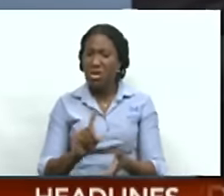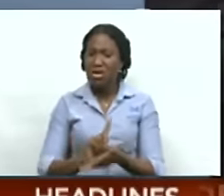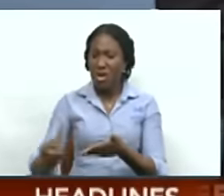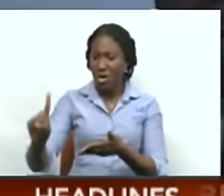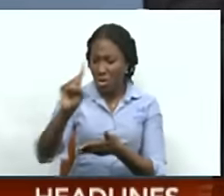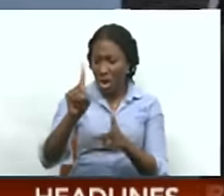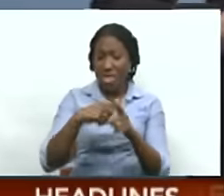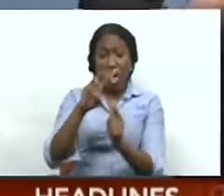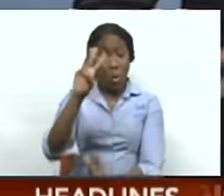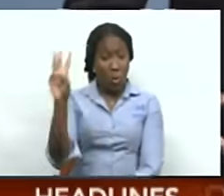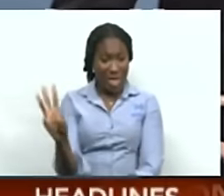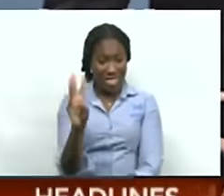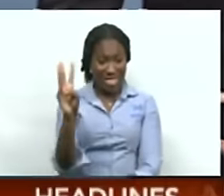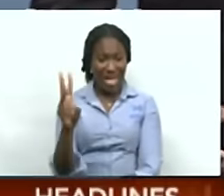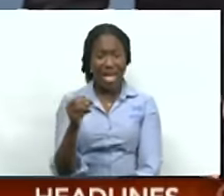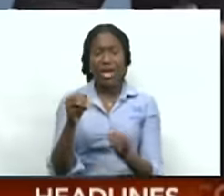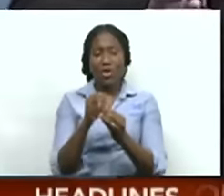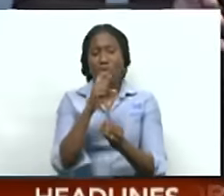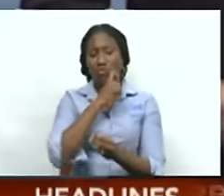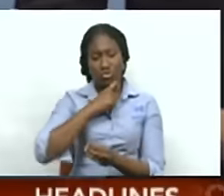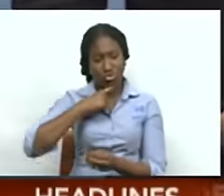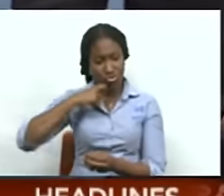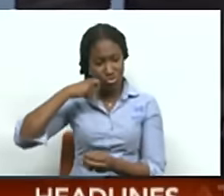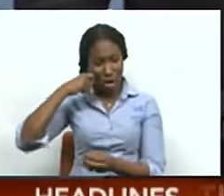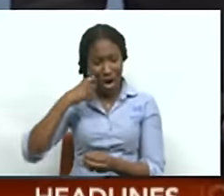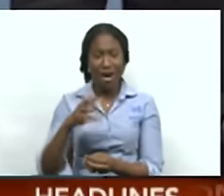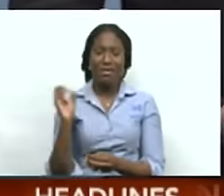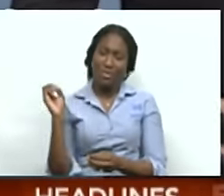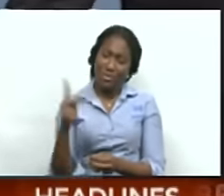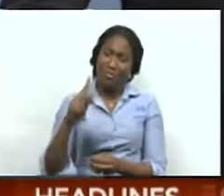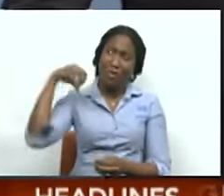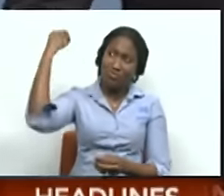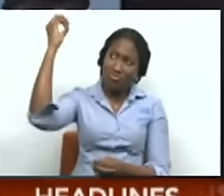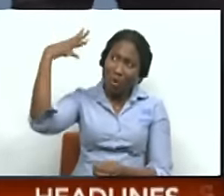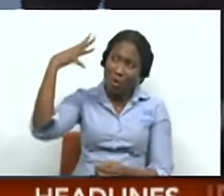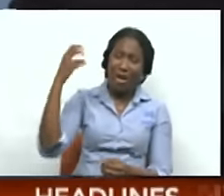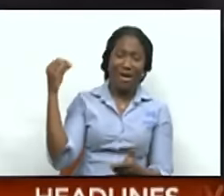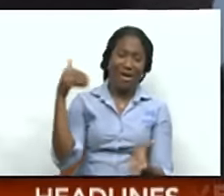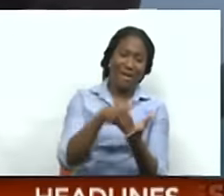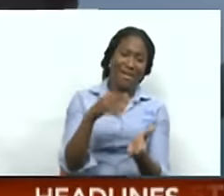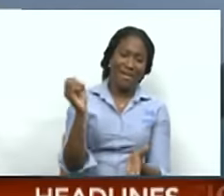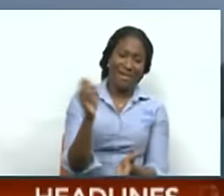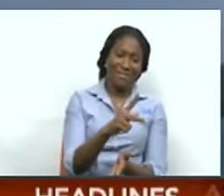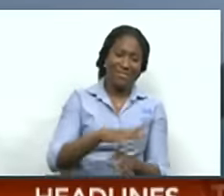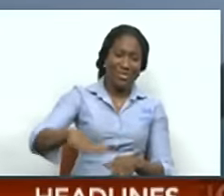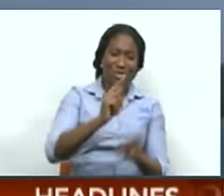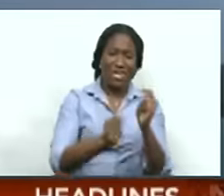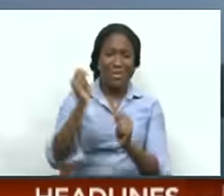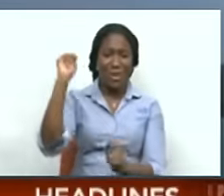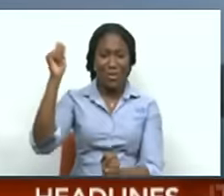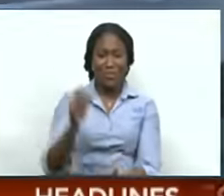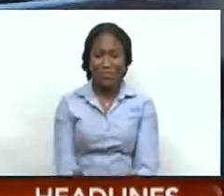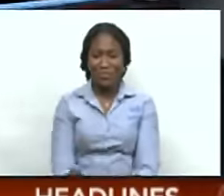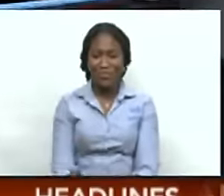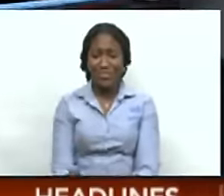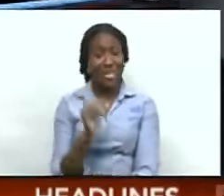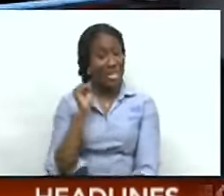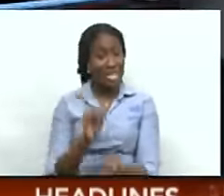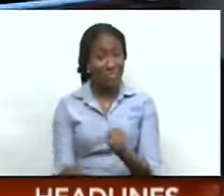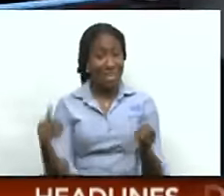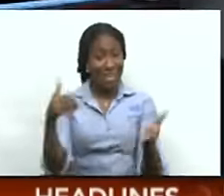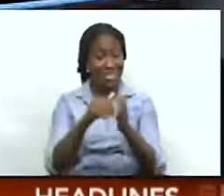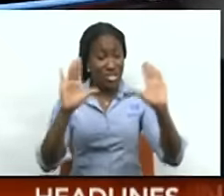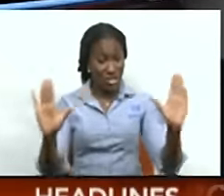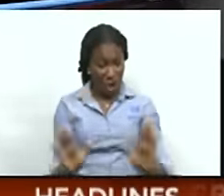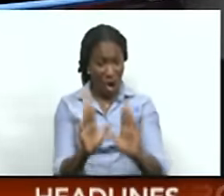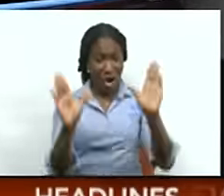air returns. We'll see those sunny skies back again across Trinidad and Tobago. So again, Sunday is the day for rainfall. It's